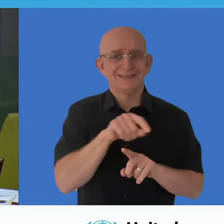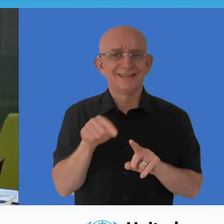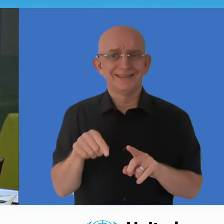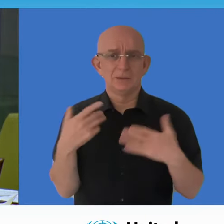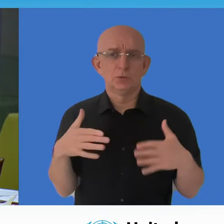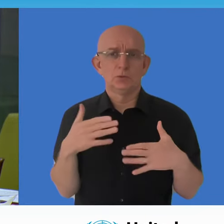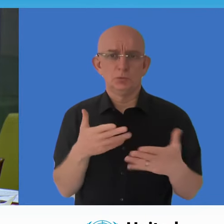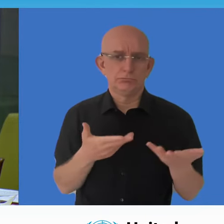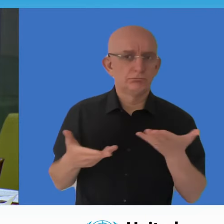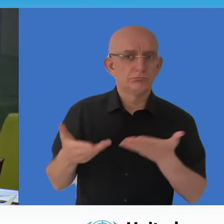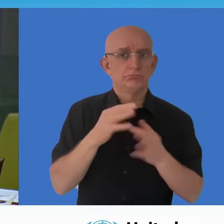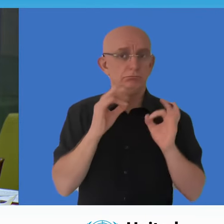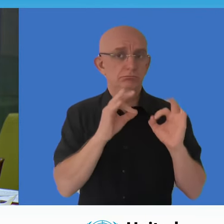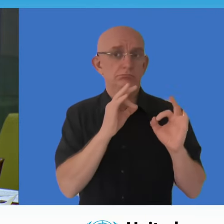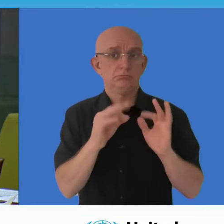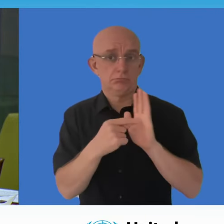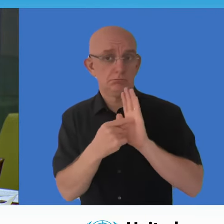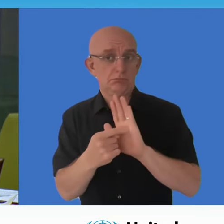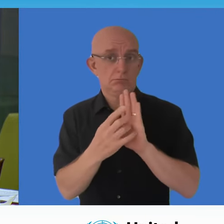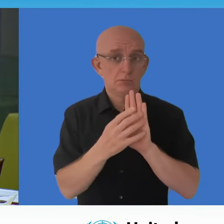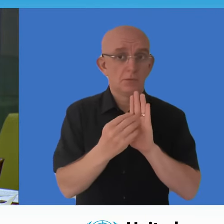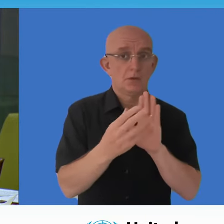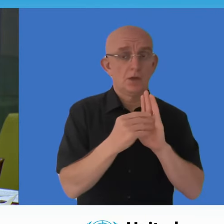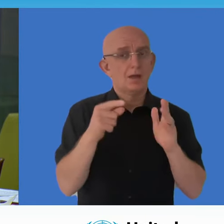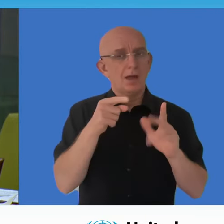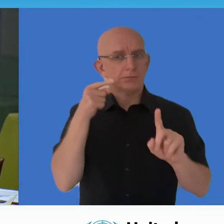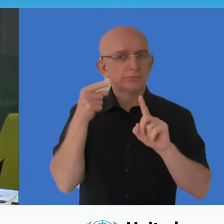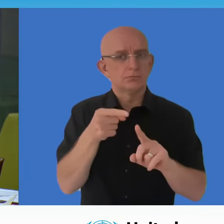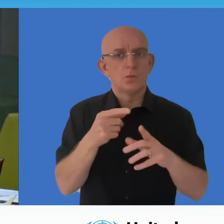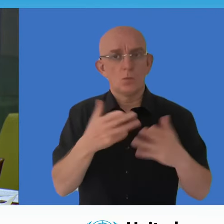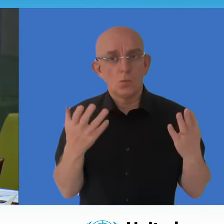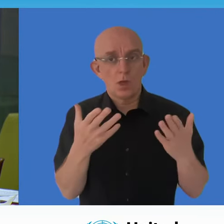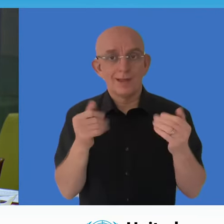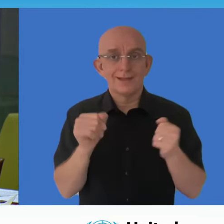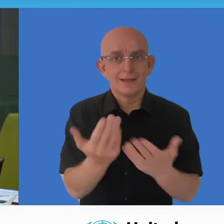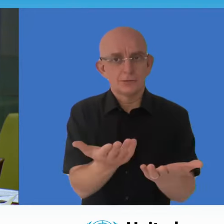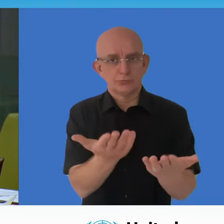on that model of bringing government, private sector,